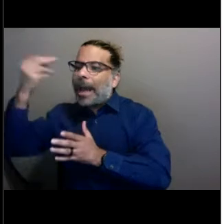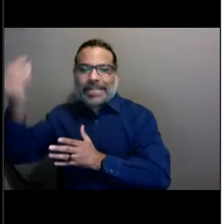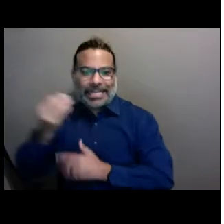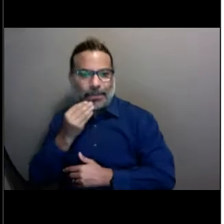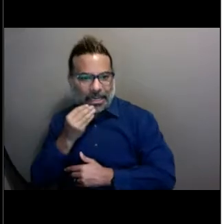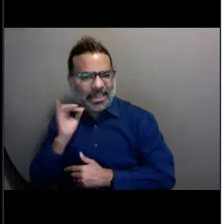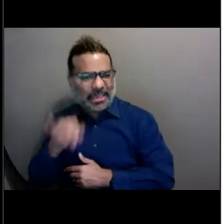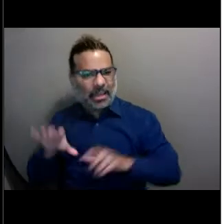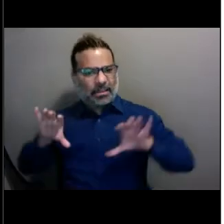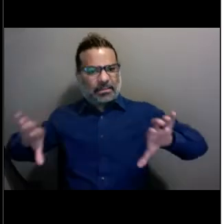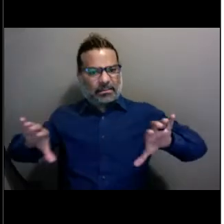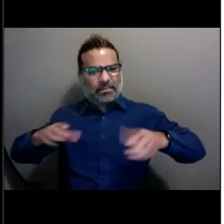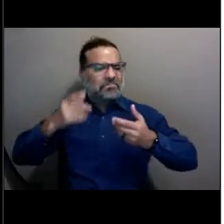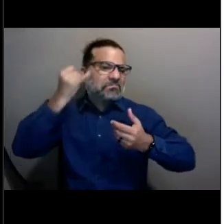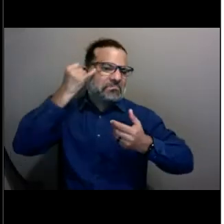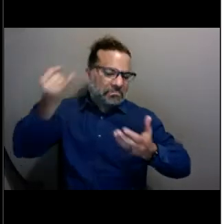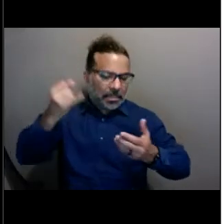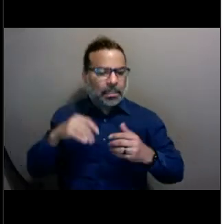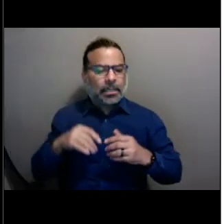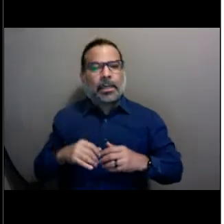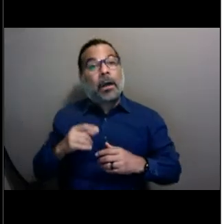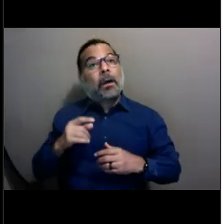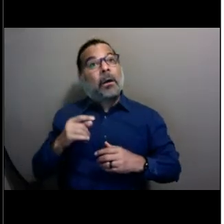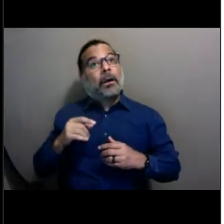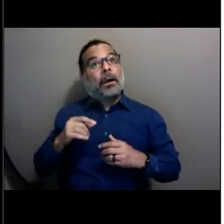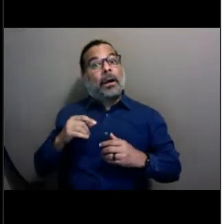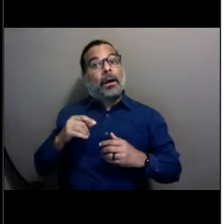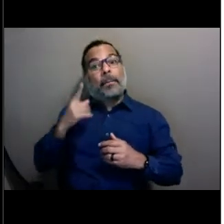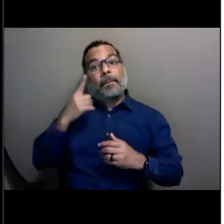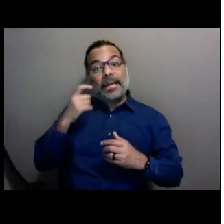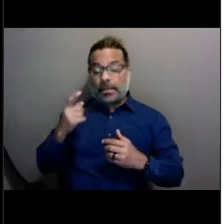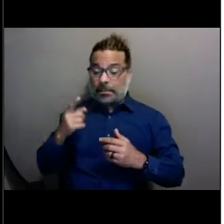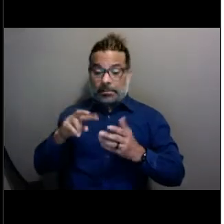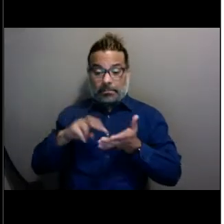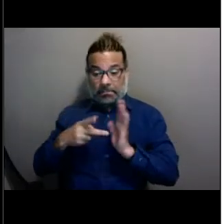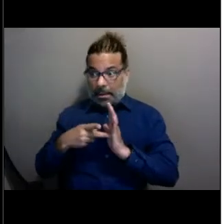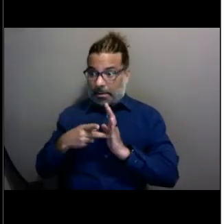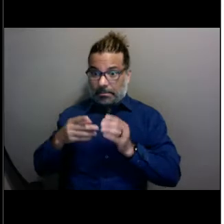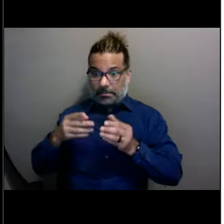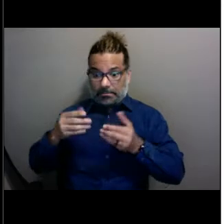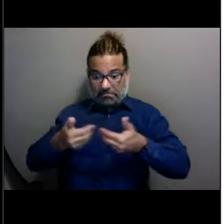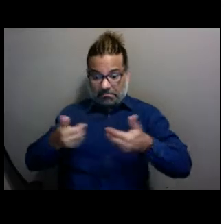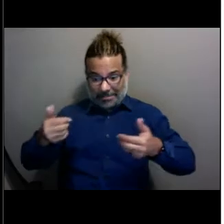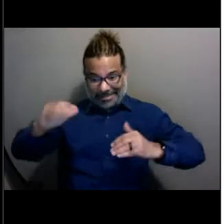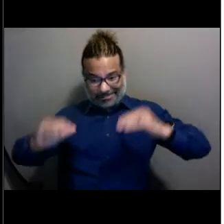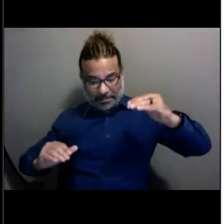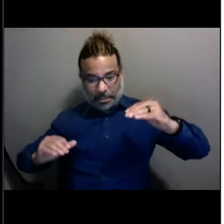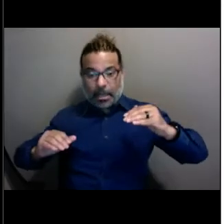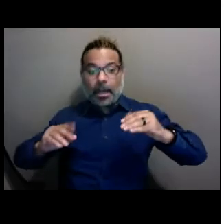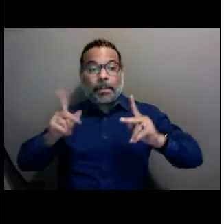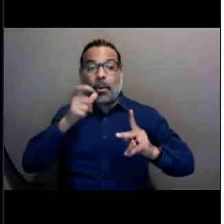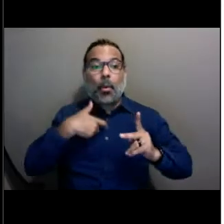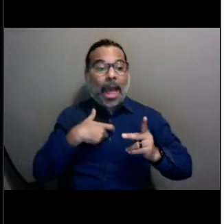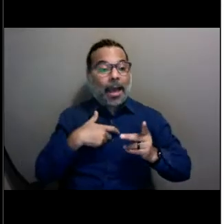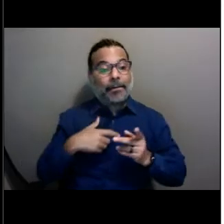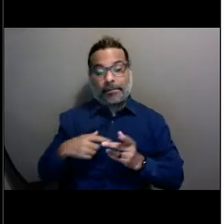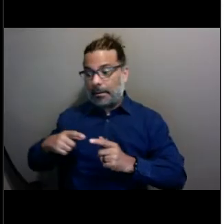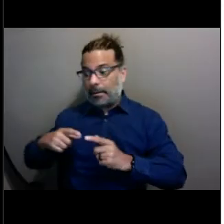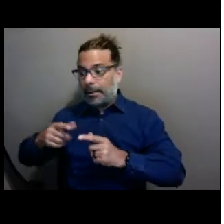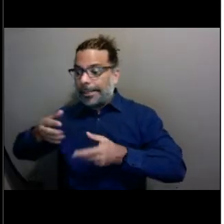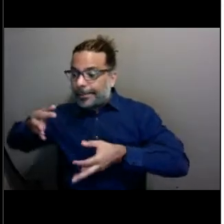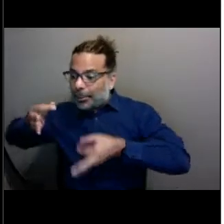probably can guess that there is also a wide gap between those who have discretionary income by